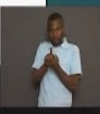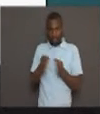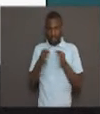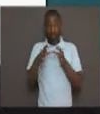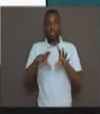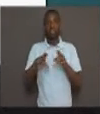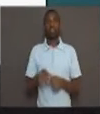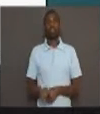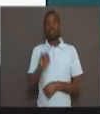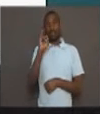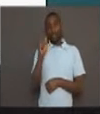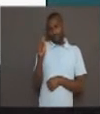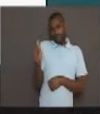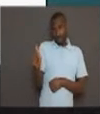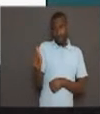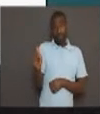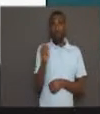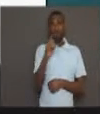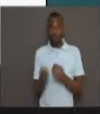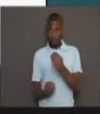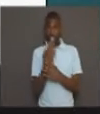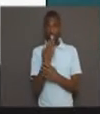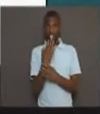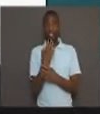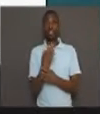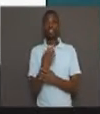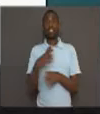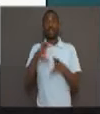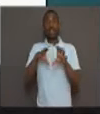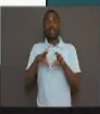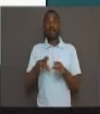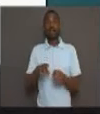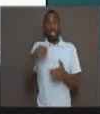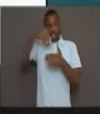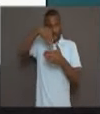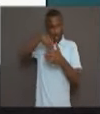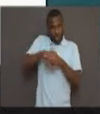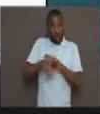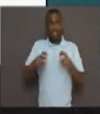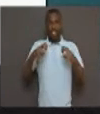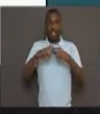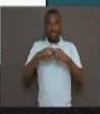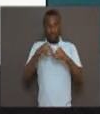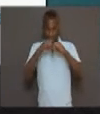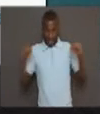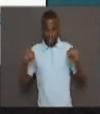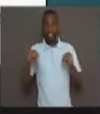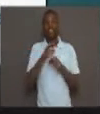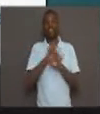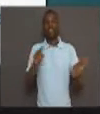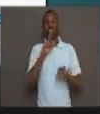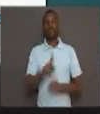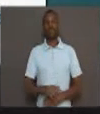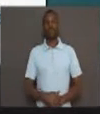The current itself is generated by the induced electromagnetic